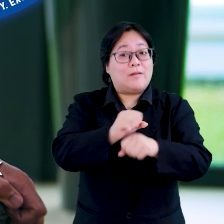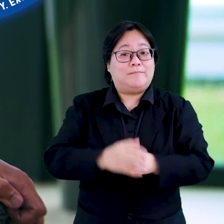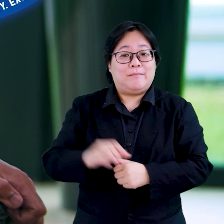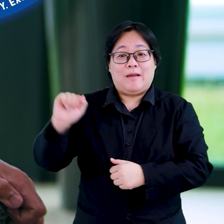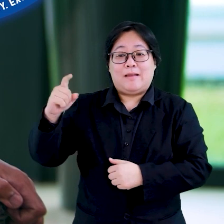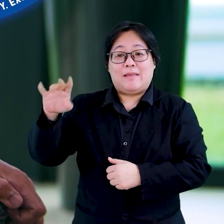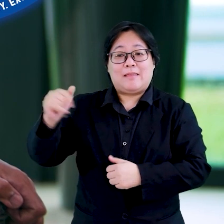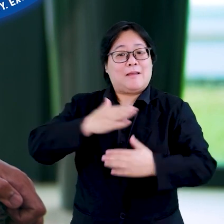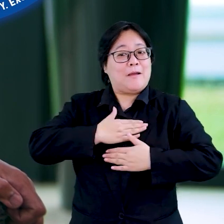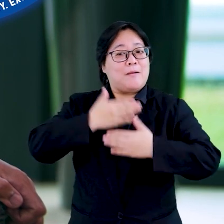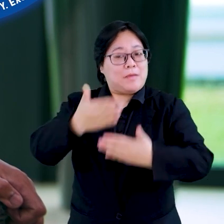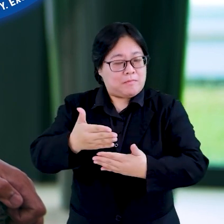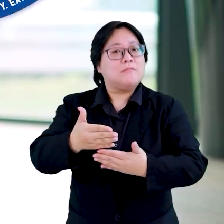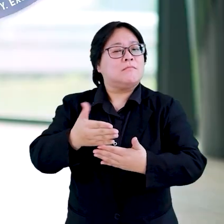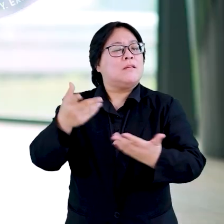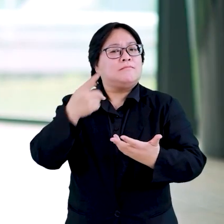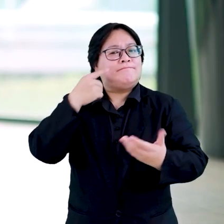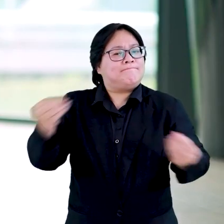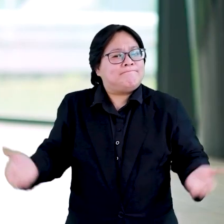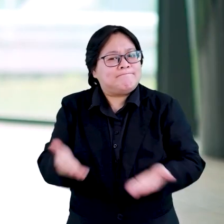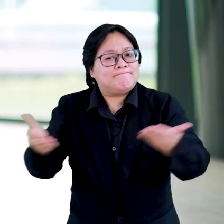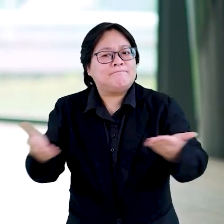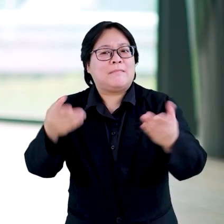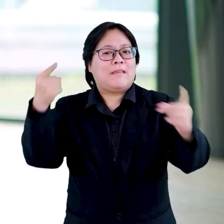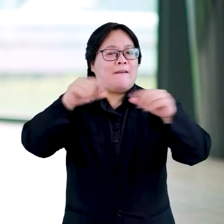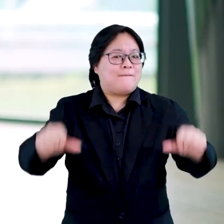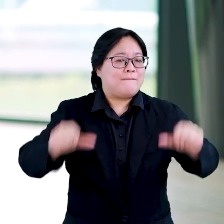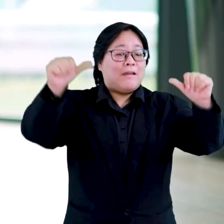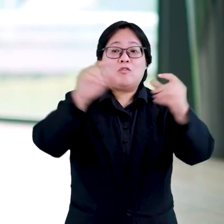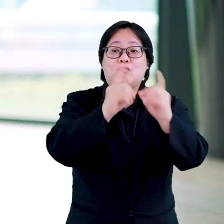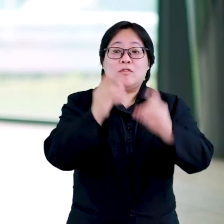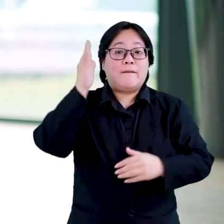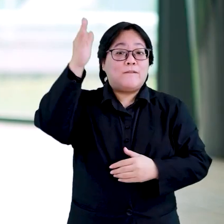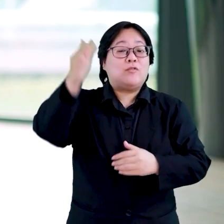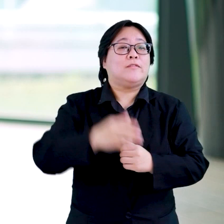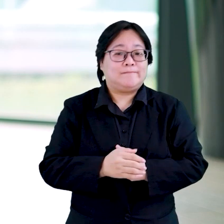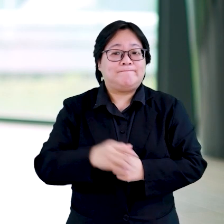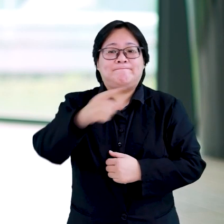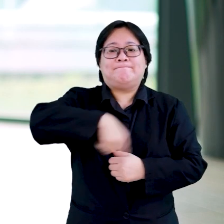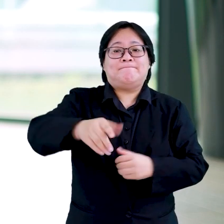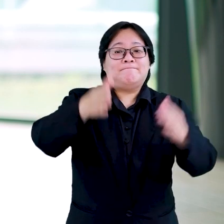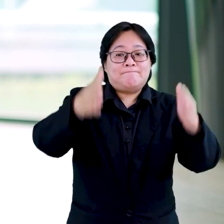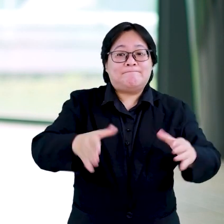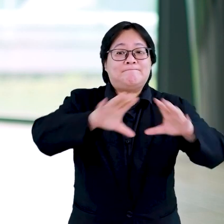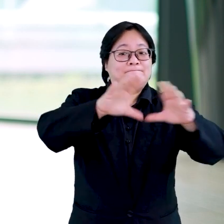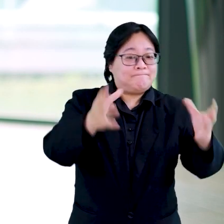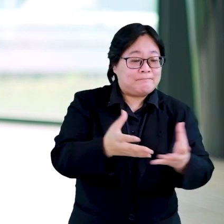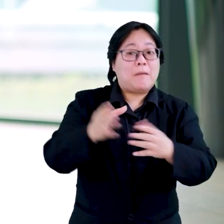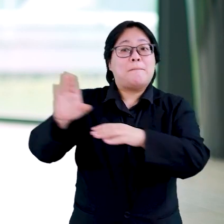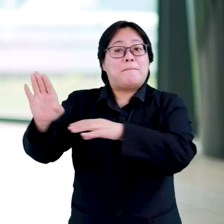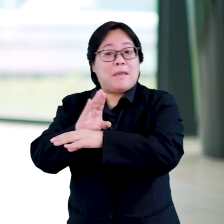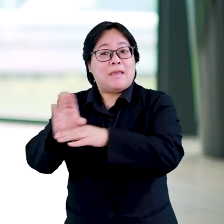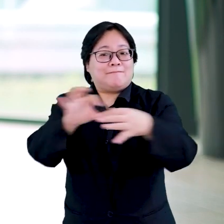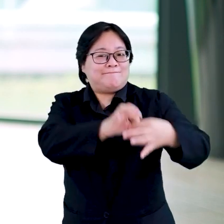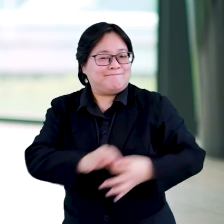framework is Axiata's commitment, which is to aspire towards advancing a digital future where people, planet,